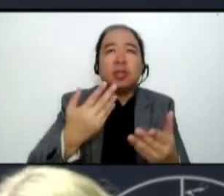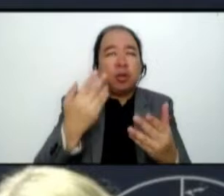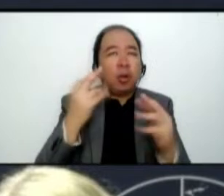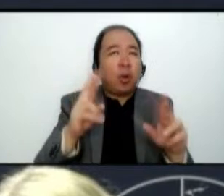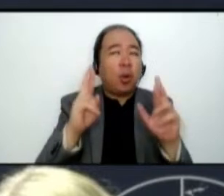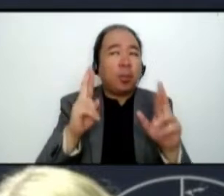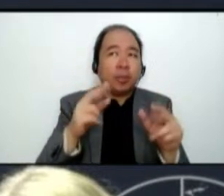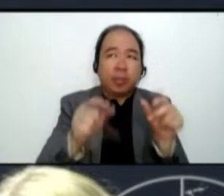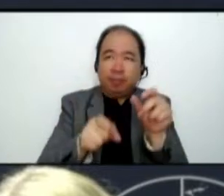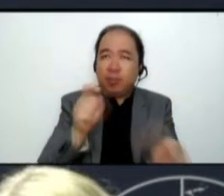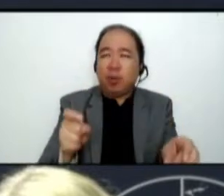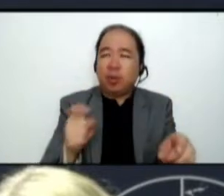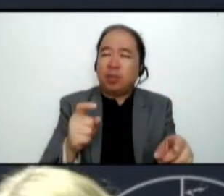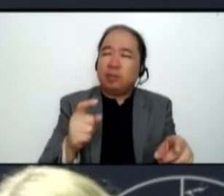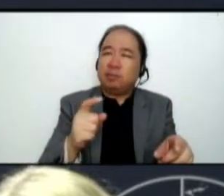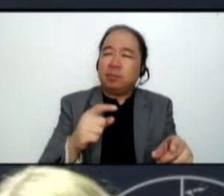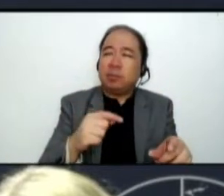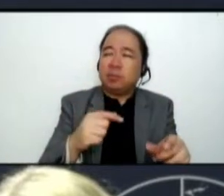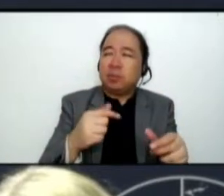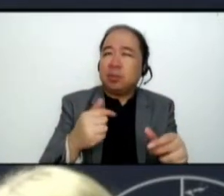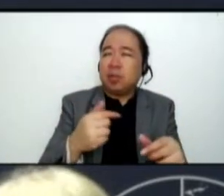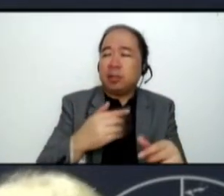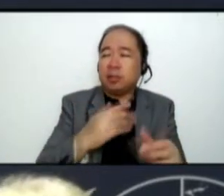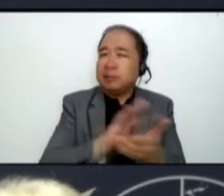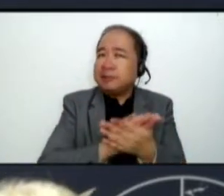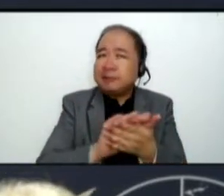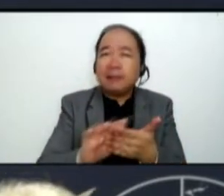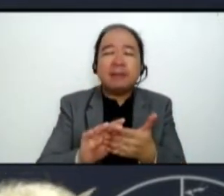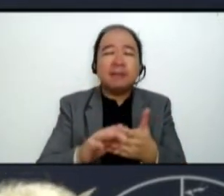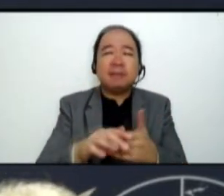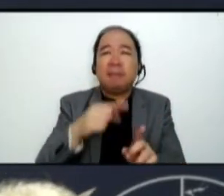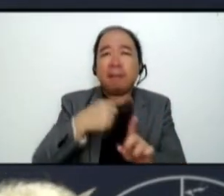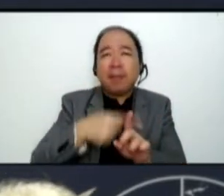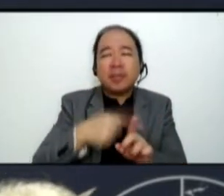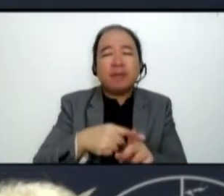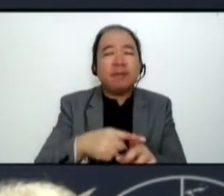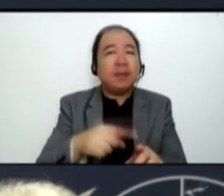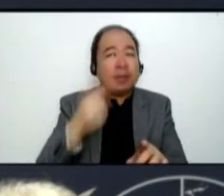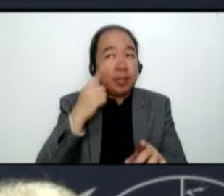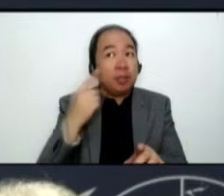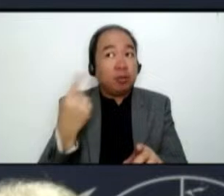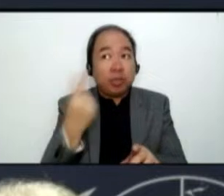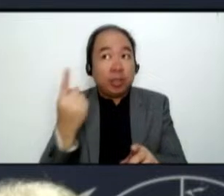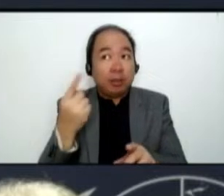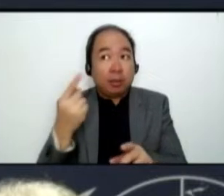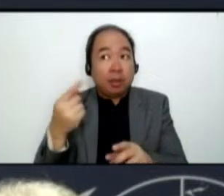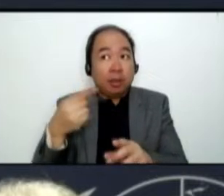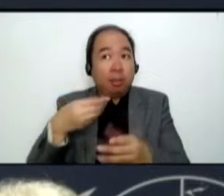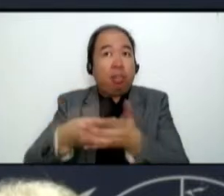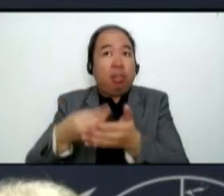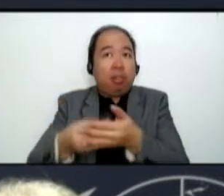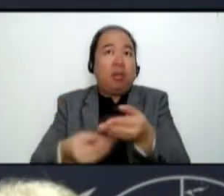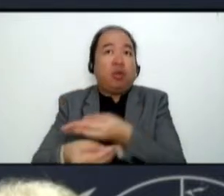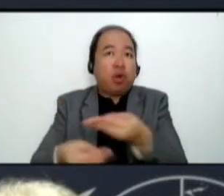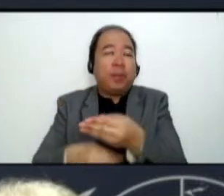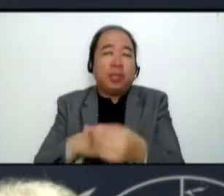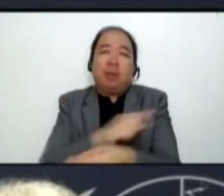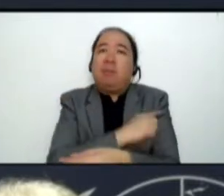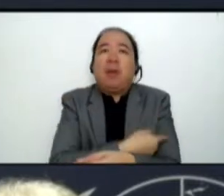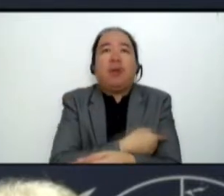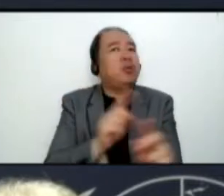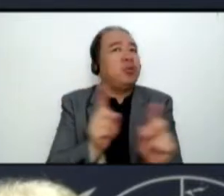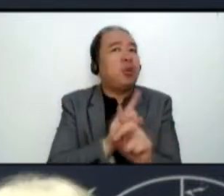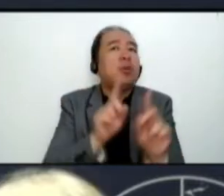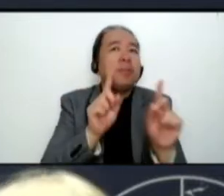anyway that, you know, the purpose of society is not simply economics and power and making of money, but actually longevity has gifted us